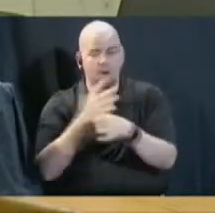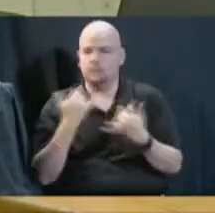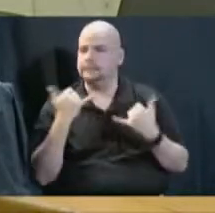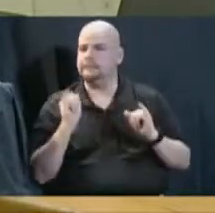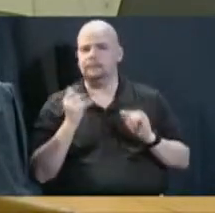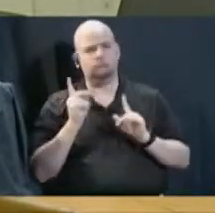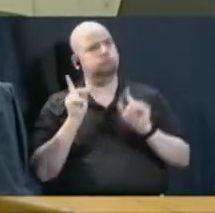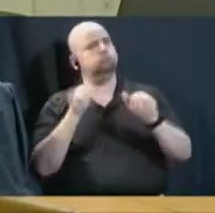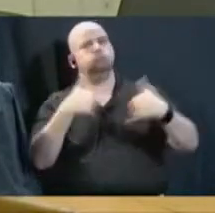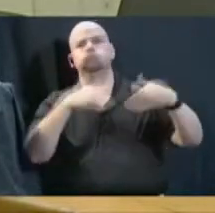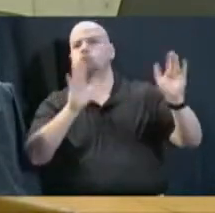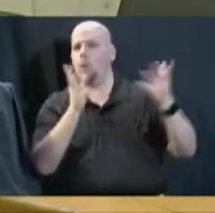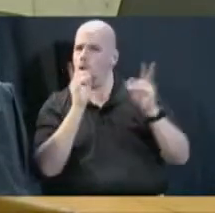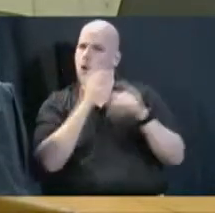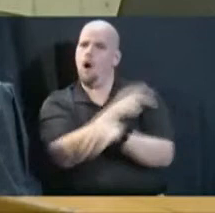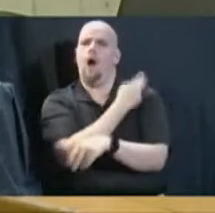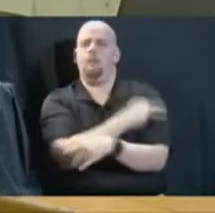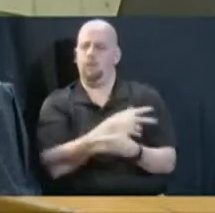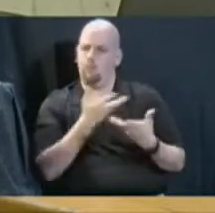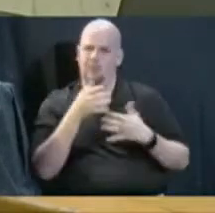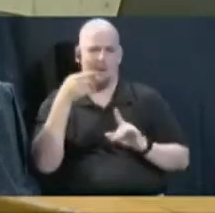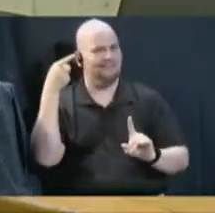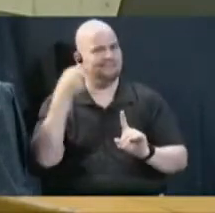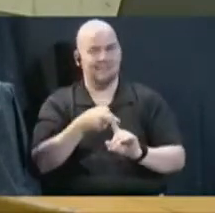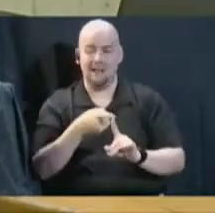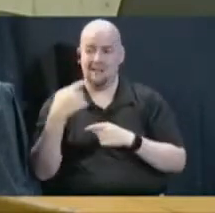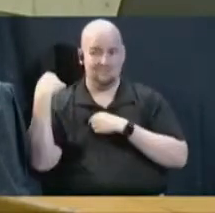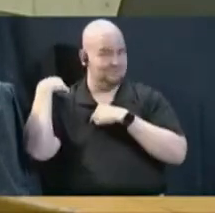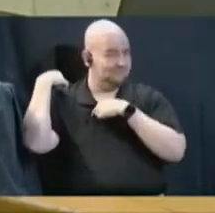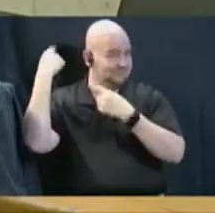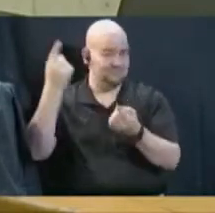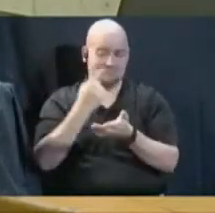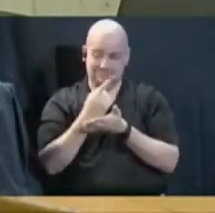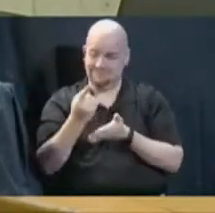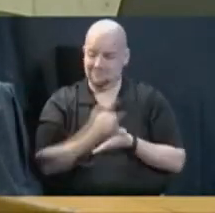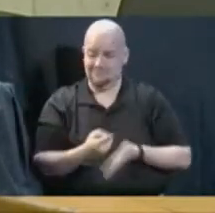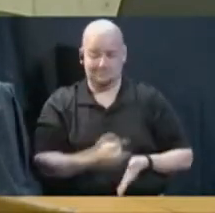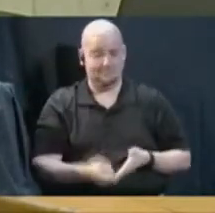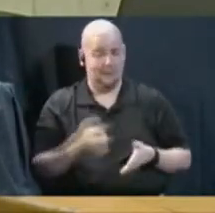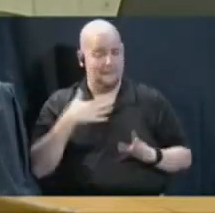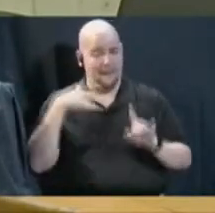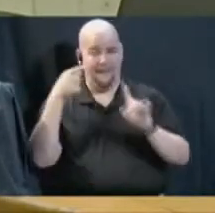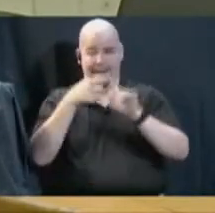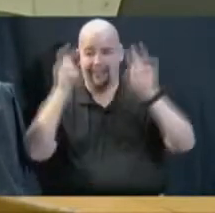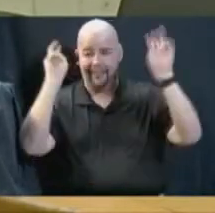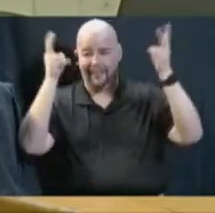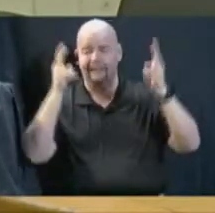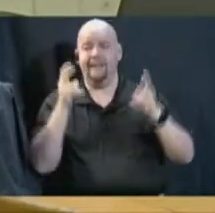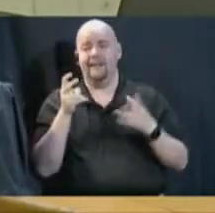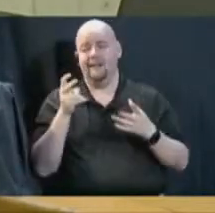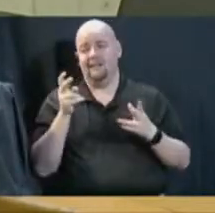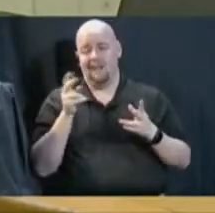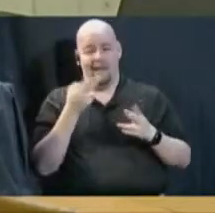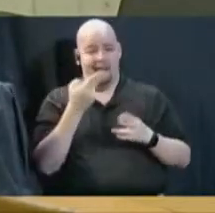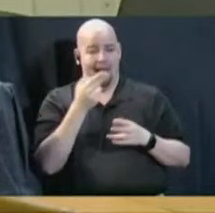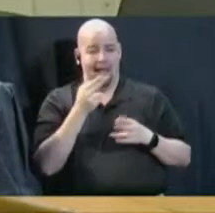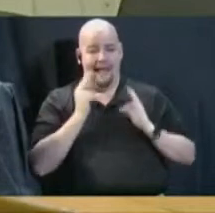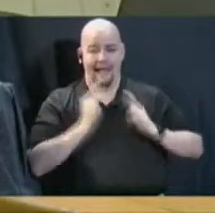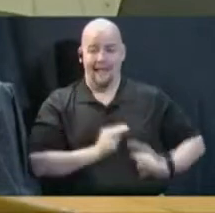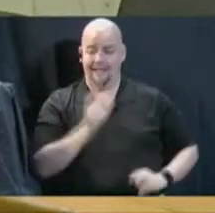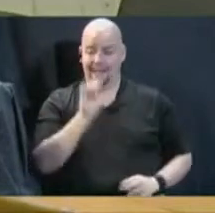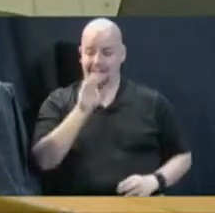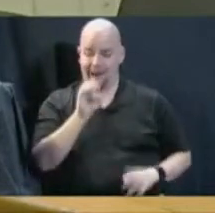kinds of other diagnoses. And that's been one of my main themes over the last several weeks is when the healthcare delivery